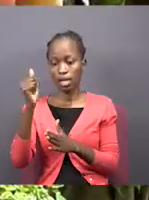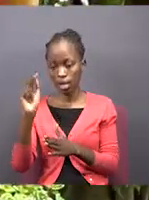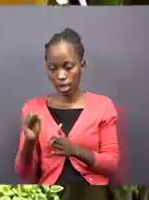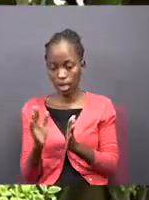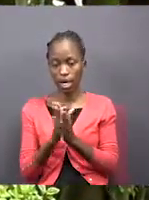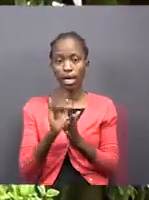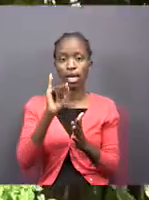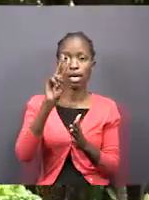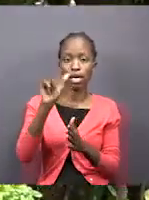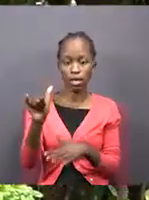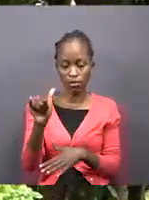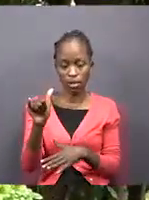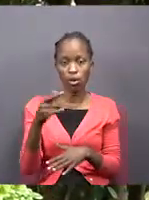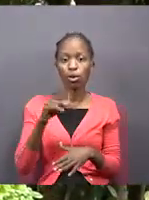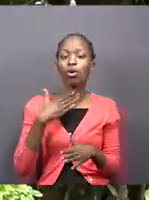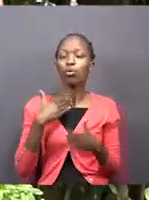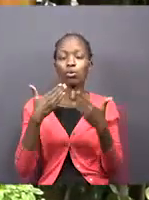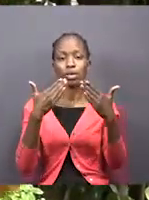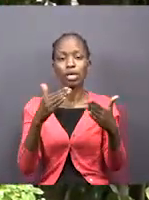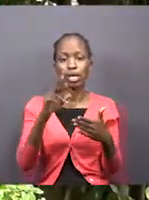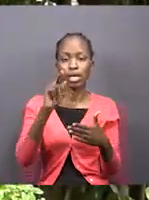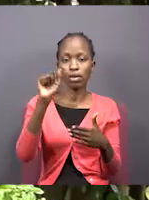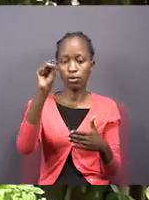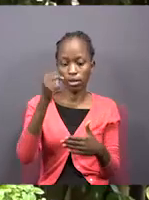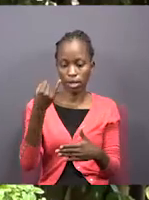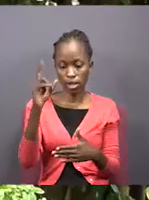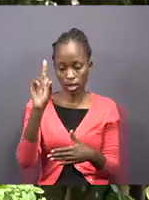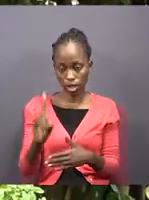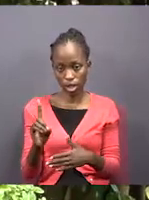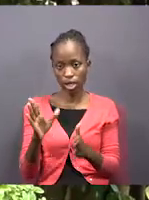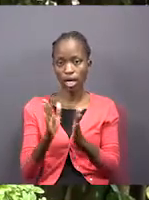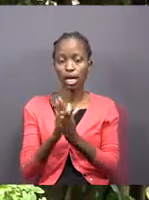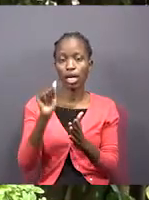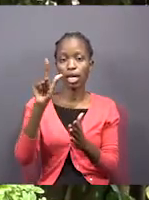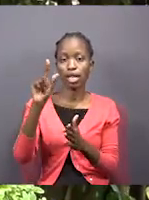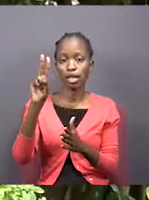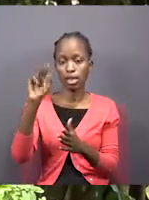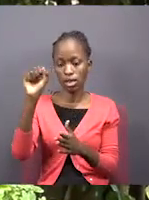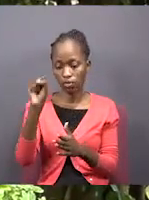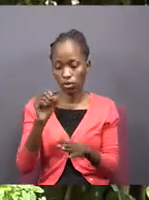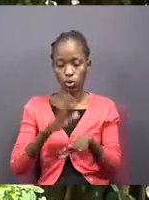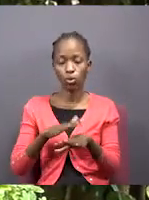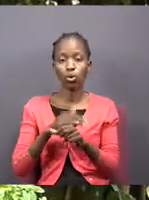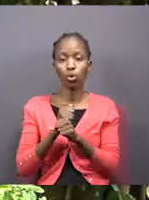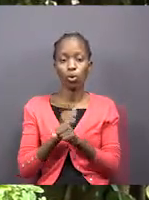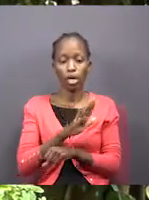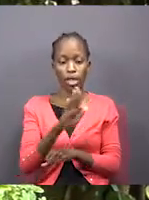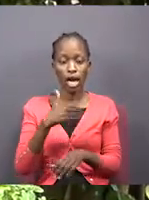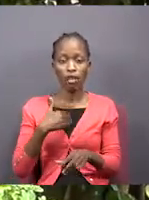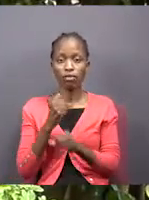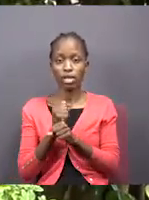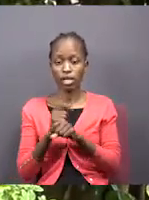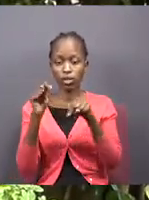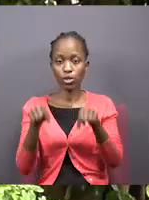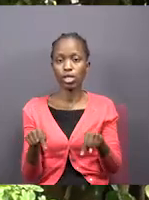want to appreciate Ivy, we want to appreciate Rashid, we want to appreciate Alvis for the good job that they have